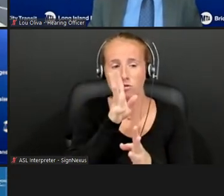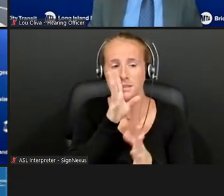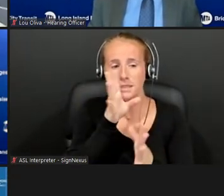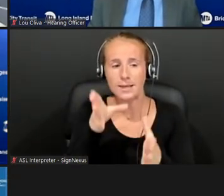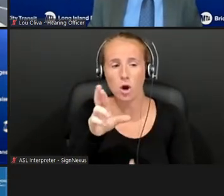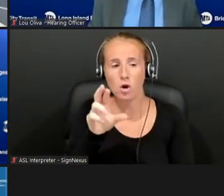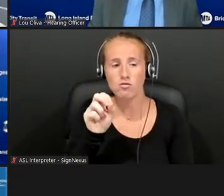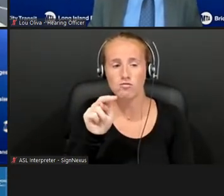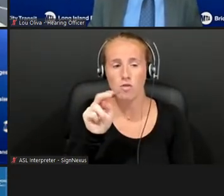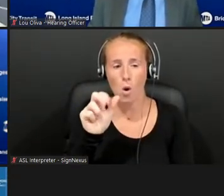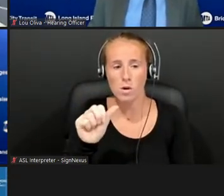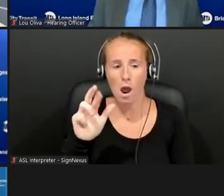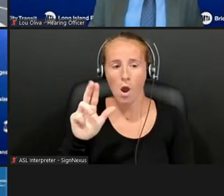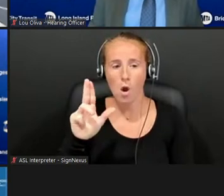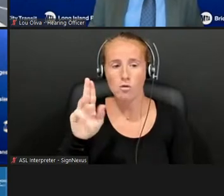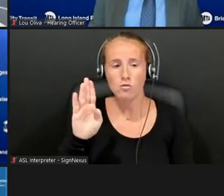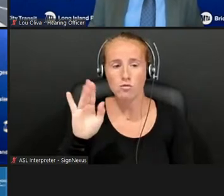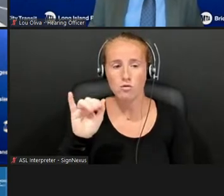Rubinstein